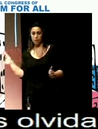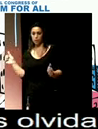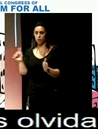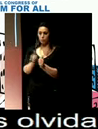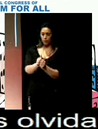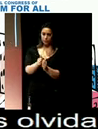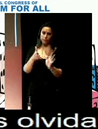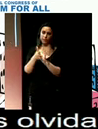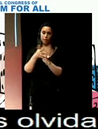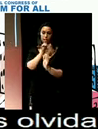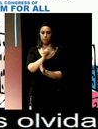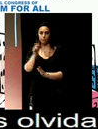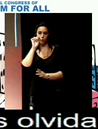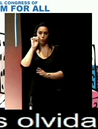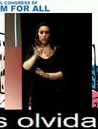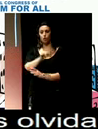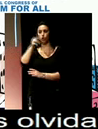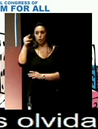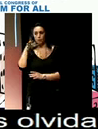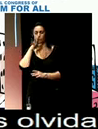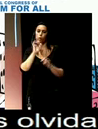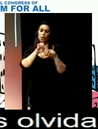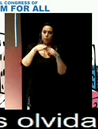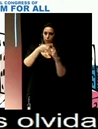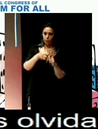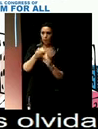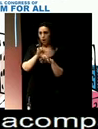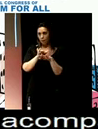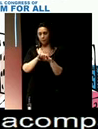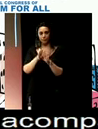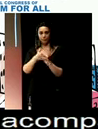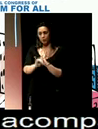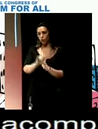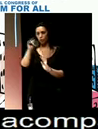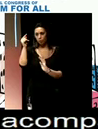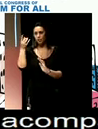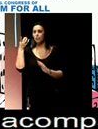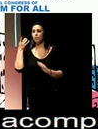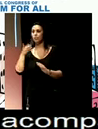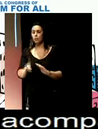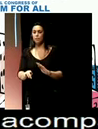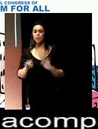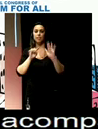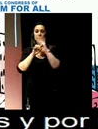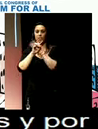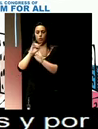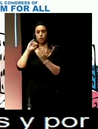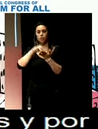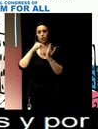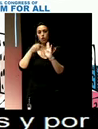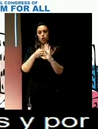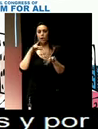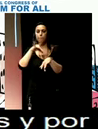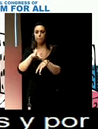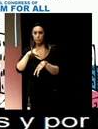and friends, and at last medical technology development. So there are lots of factors